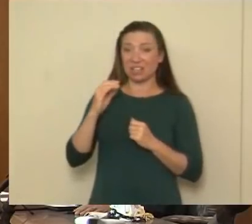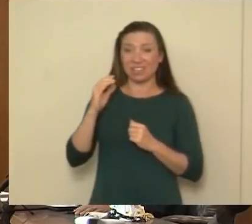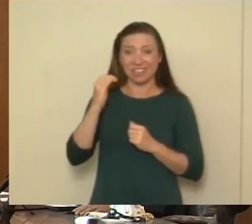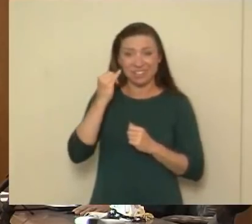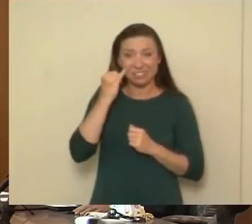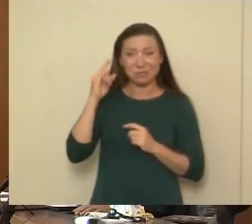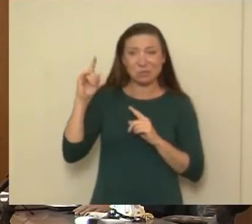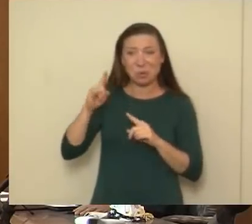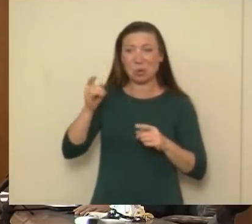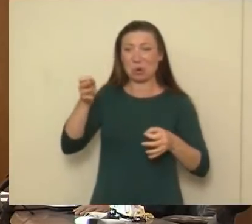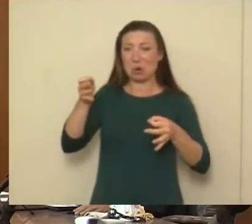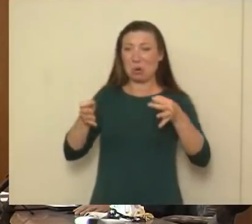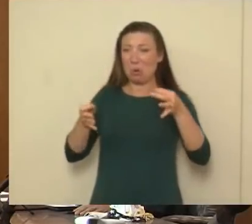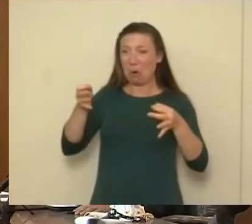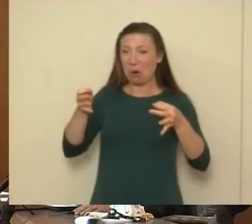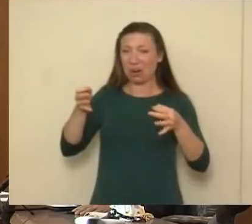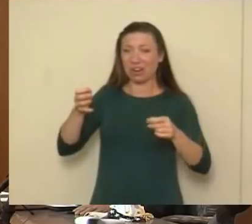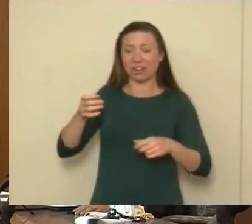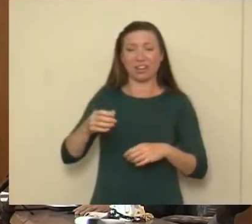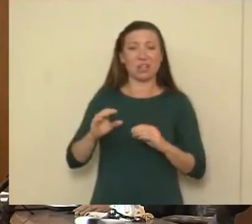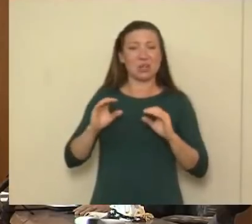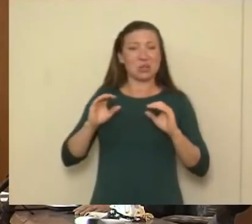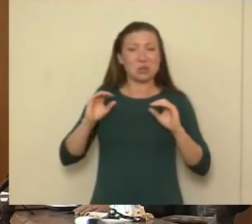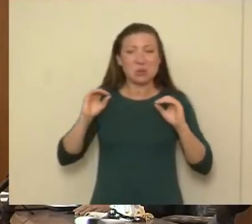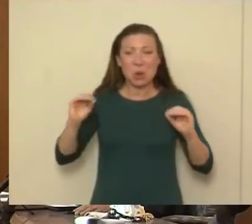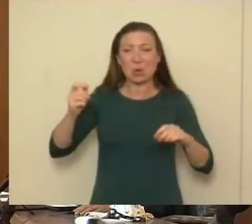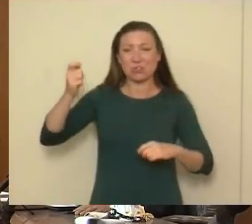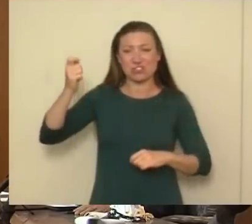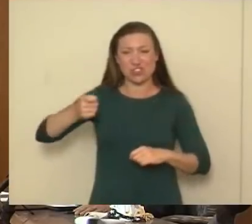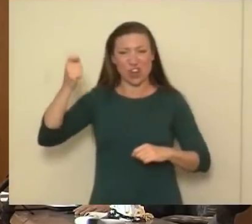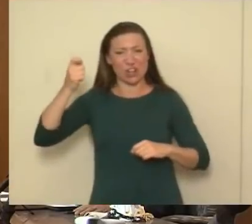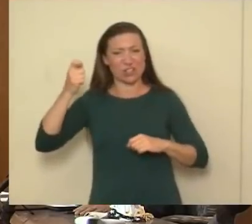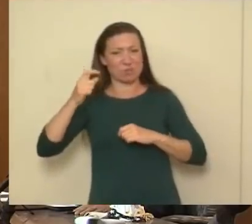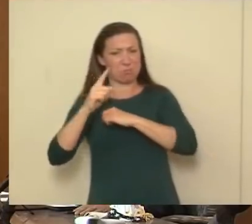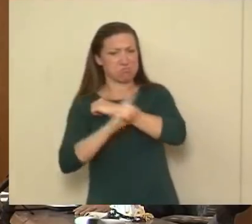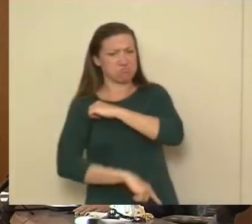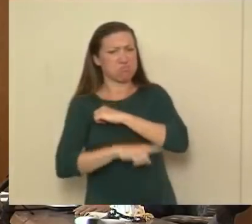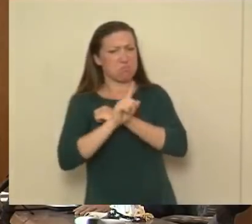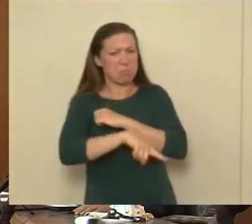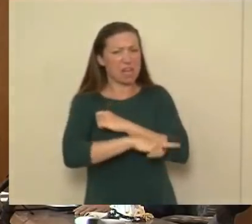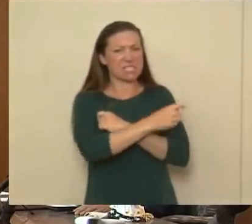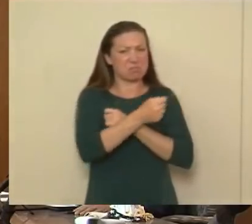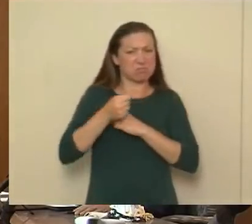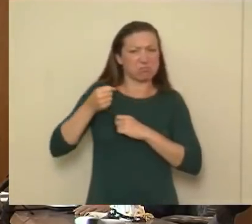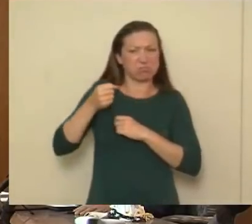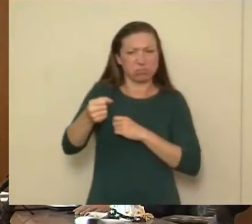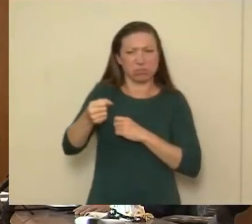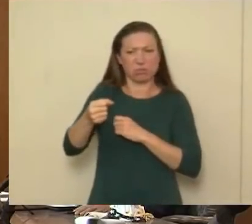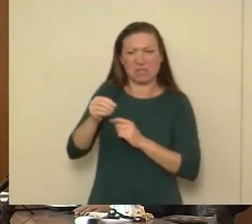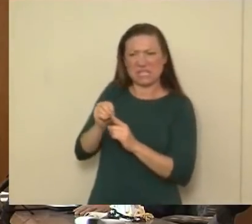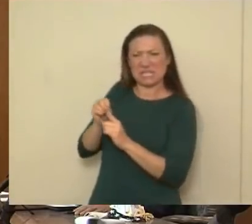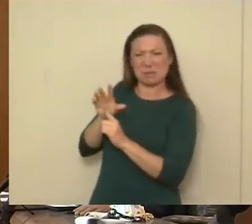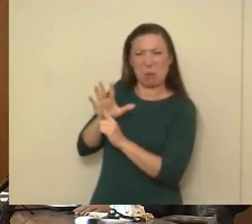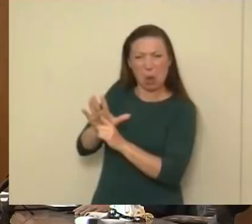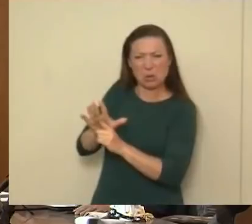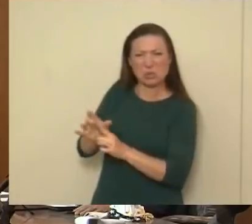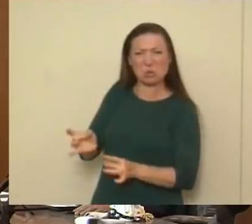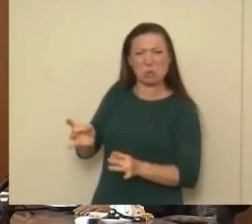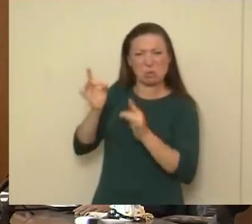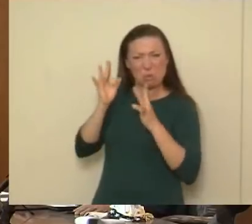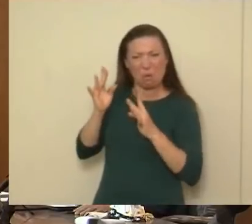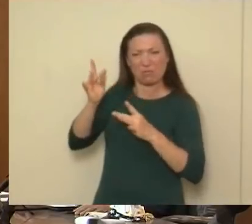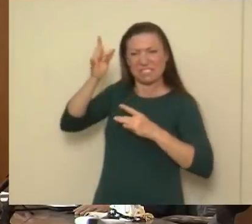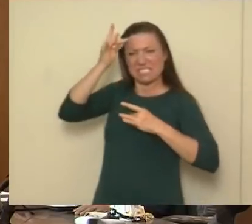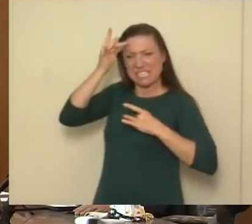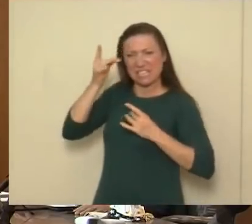a potentially deadly respiratory disease. And the state's ability to